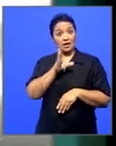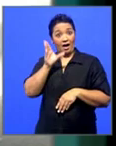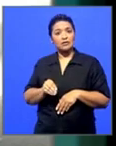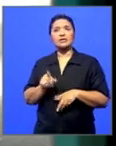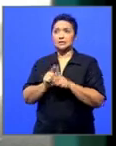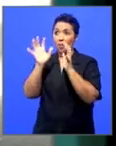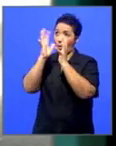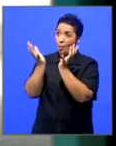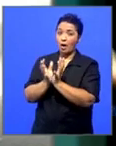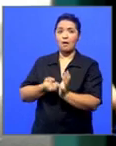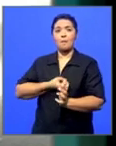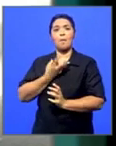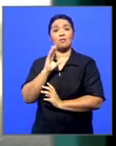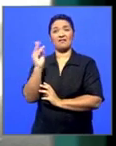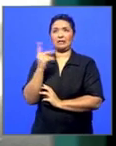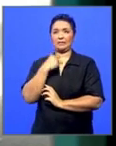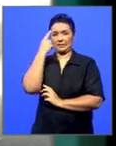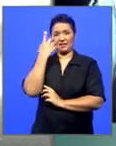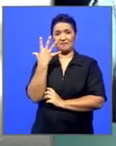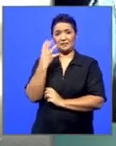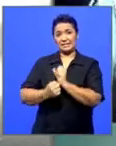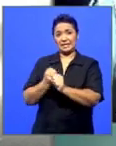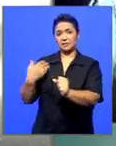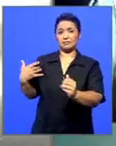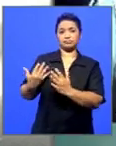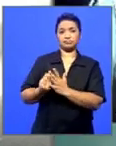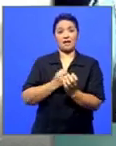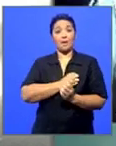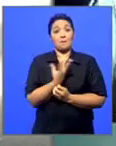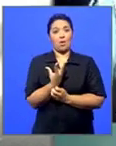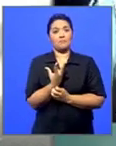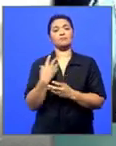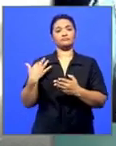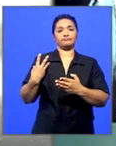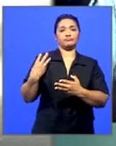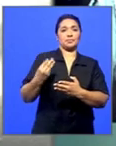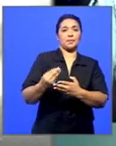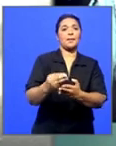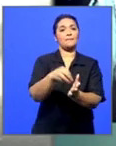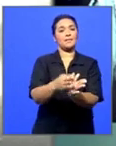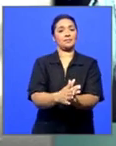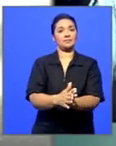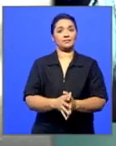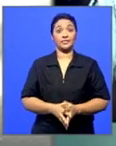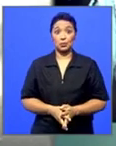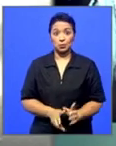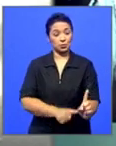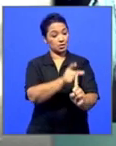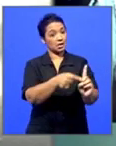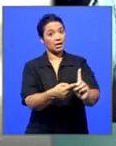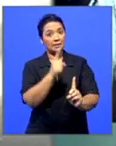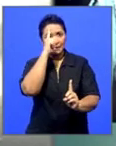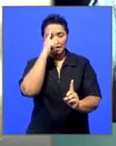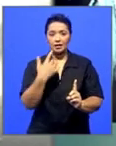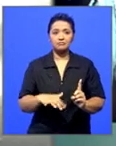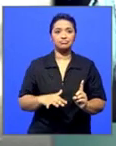world, indeed. It So captures about 50 years of writing from different angles. Yeah. Well, he's one man who is sure